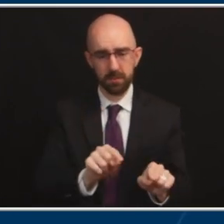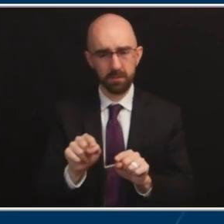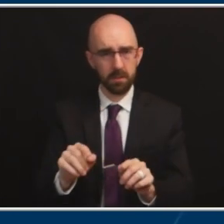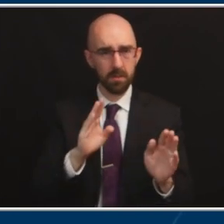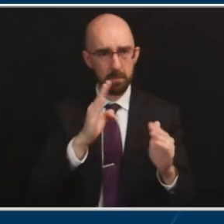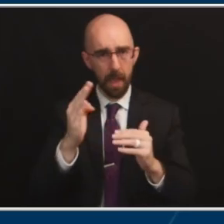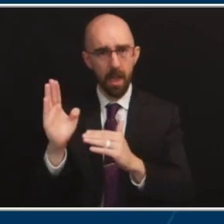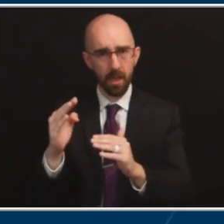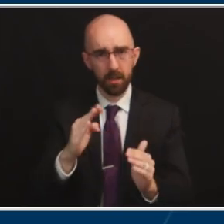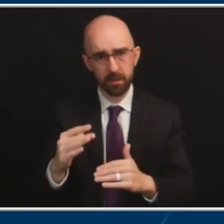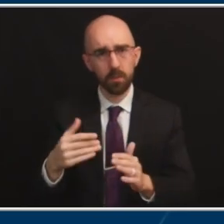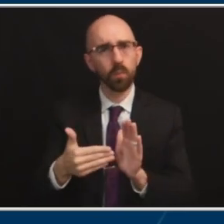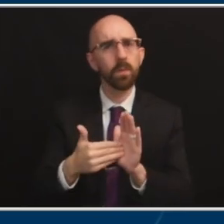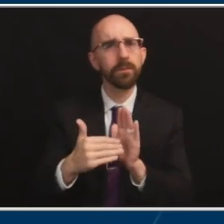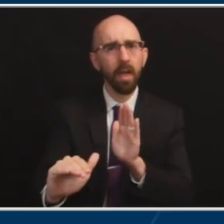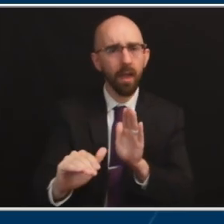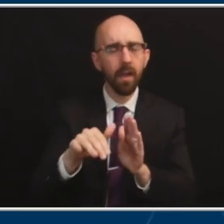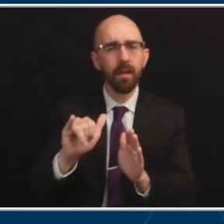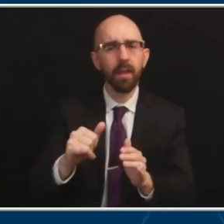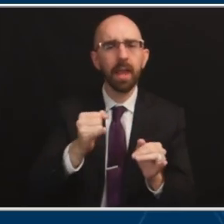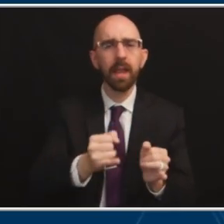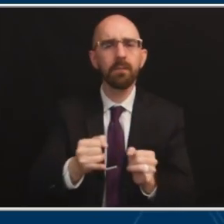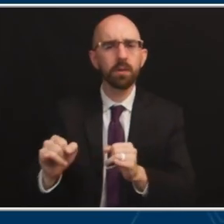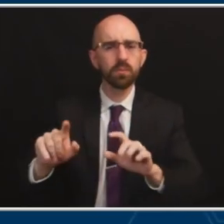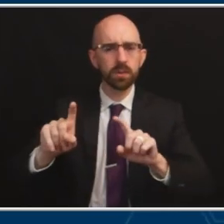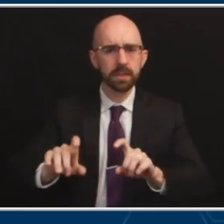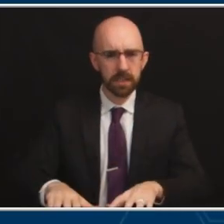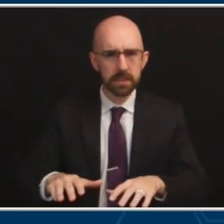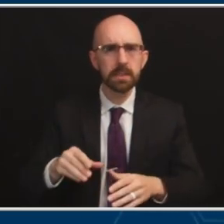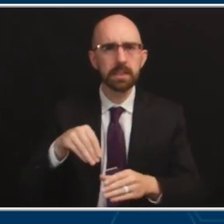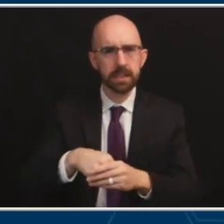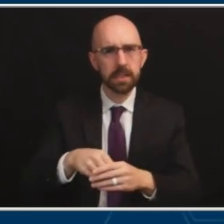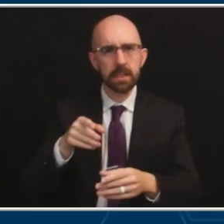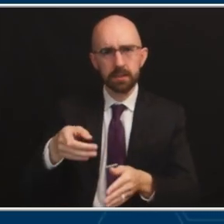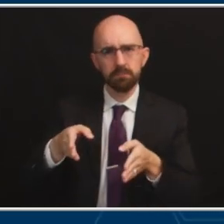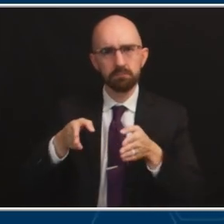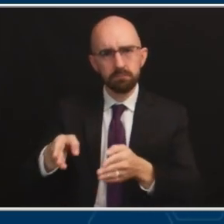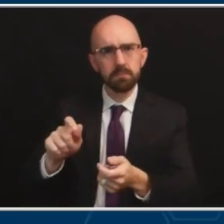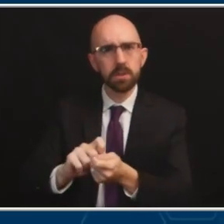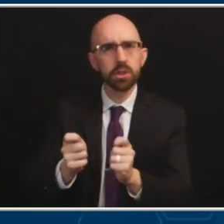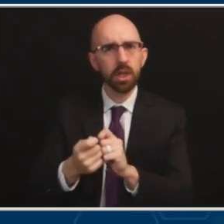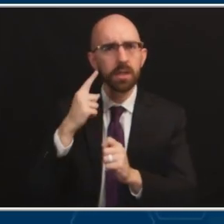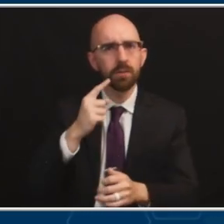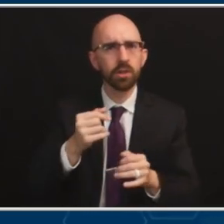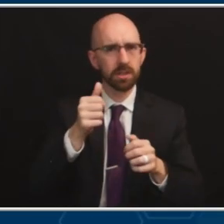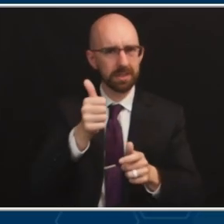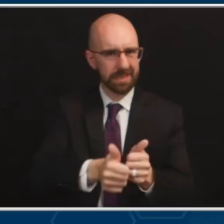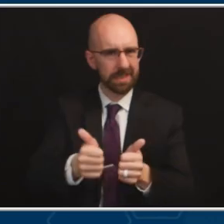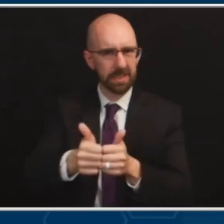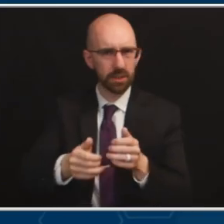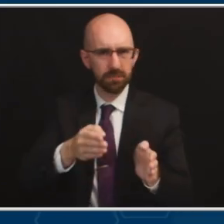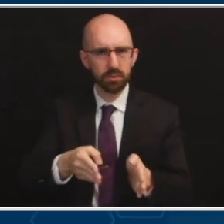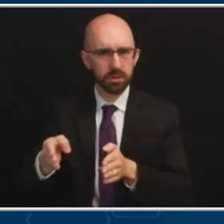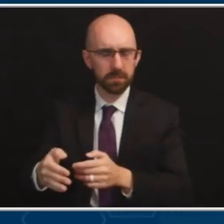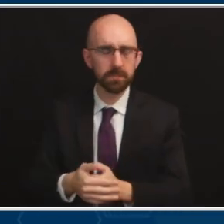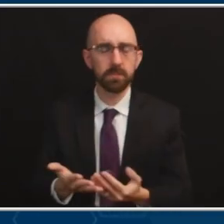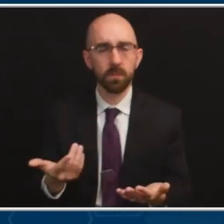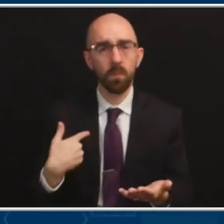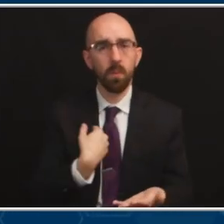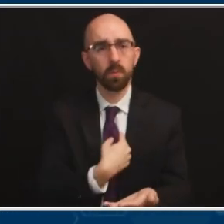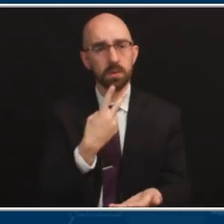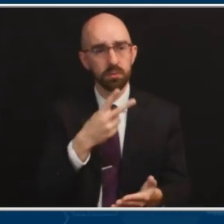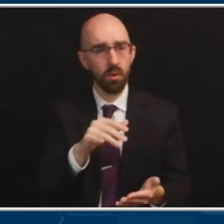of the individual tests and the trajectory of change from each person. And so what we saw in this study